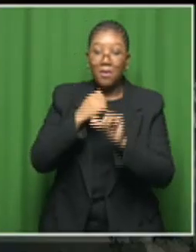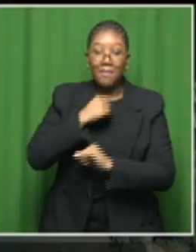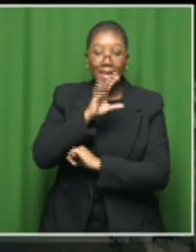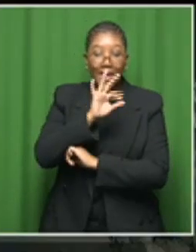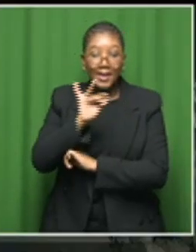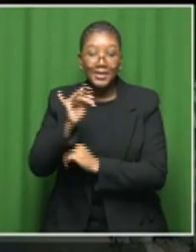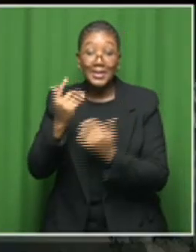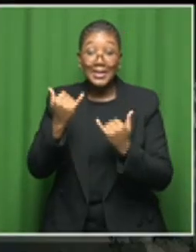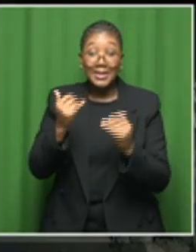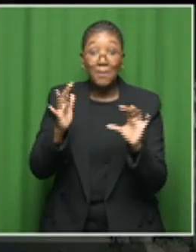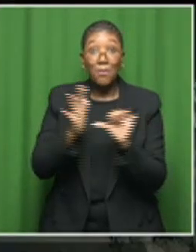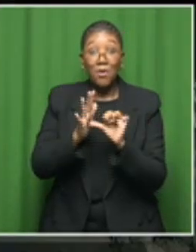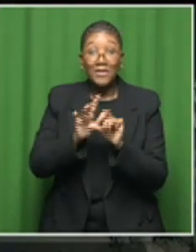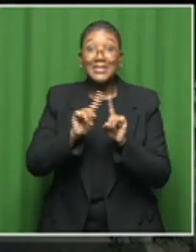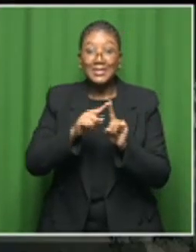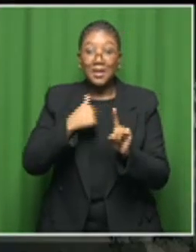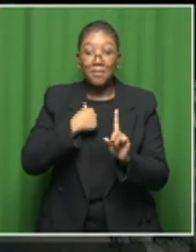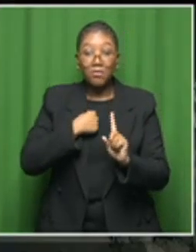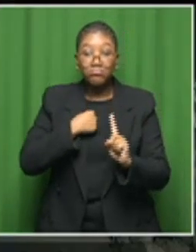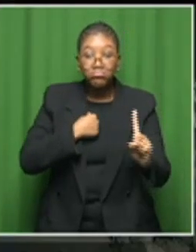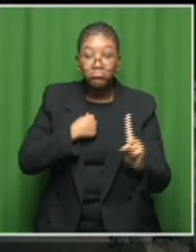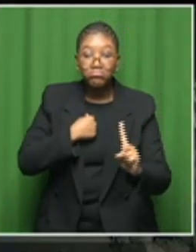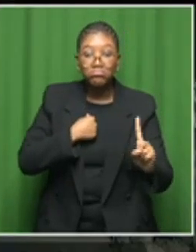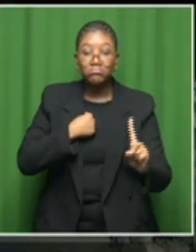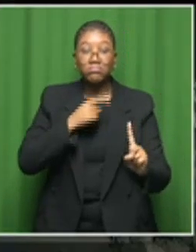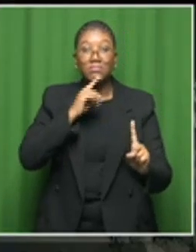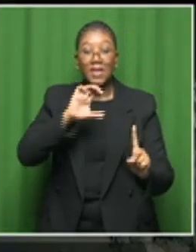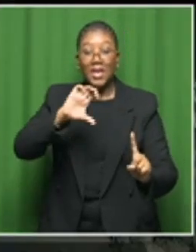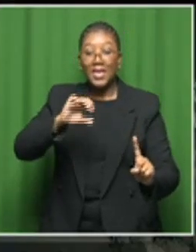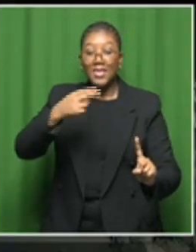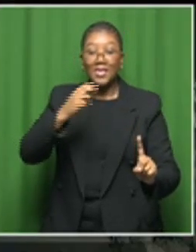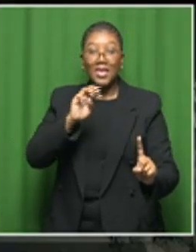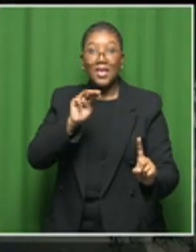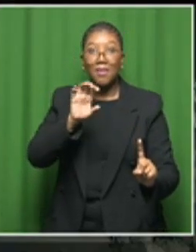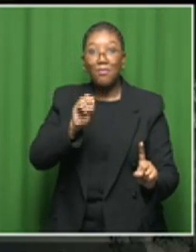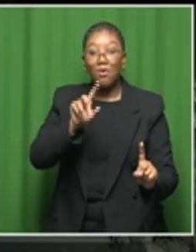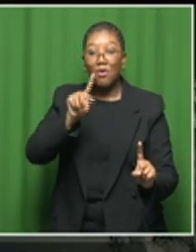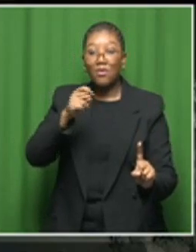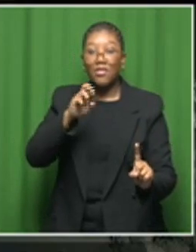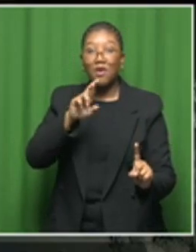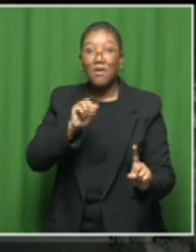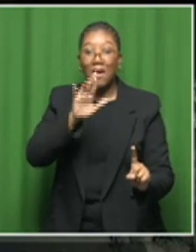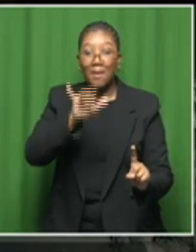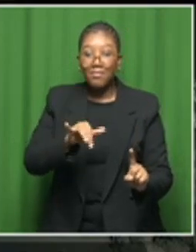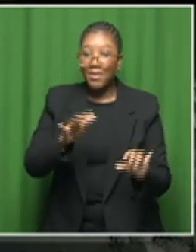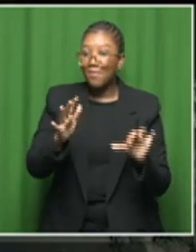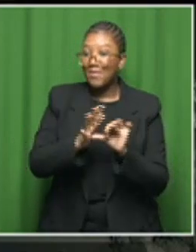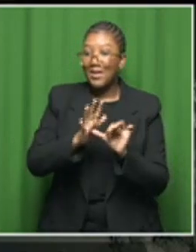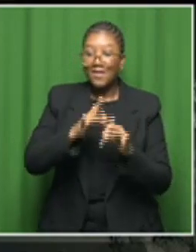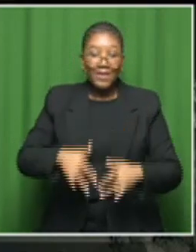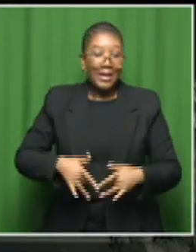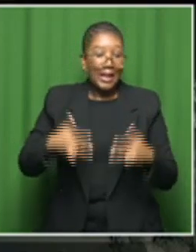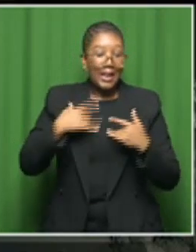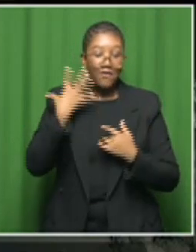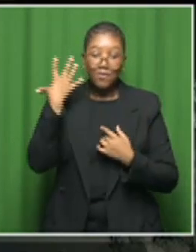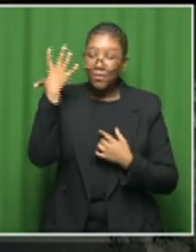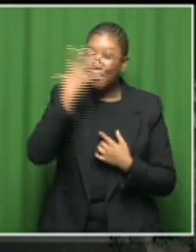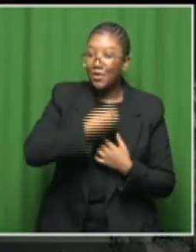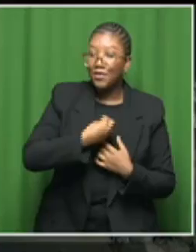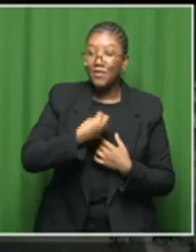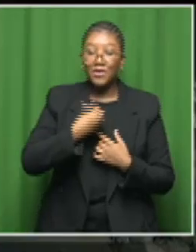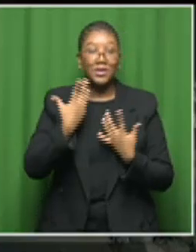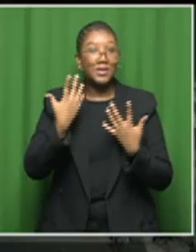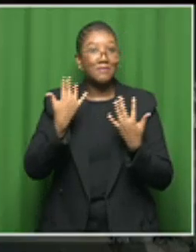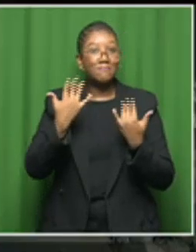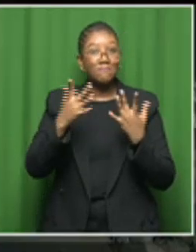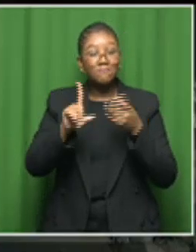on remission. Yeah. I make sure that I live my life as, as beautifully as possible when I'm